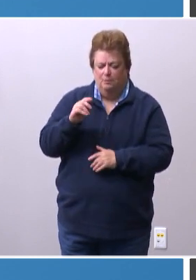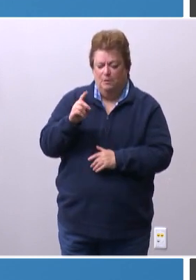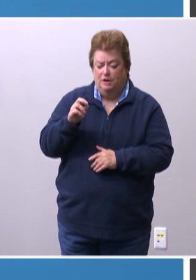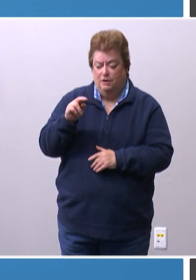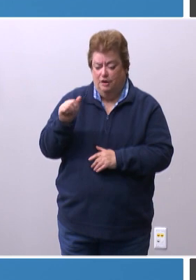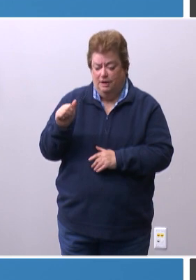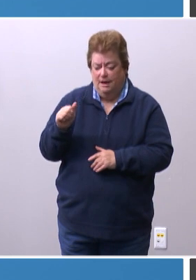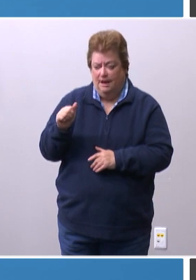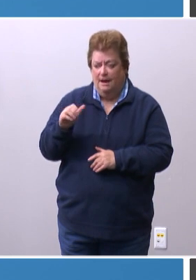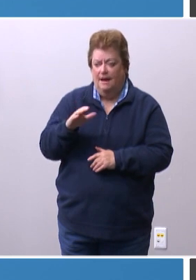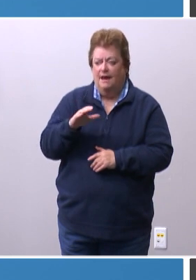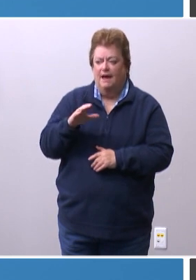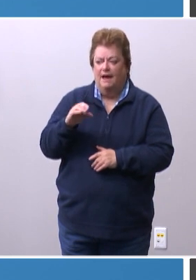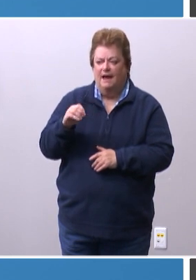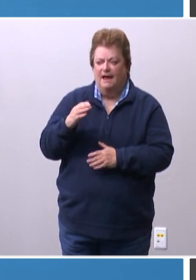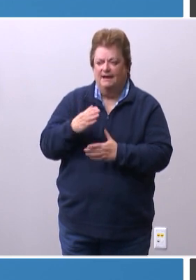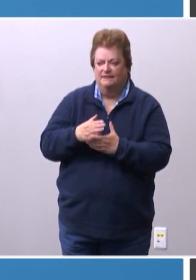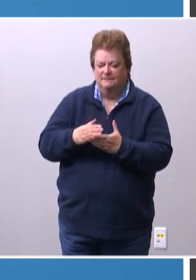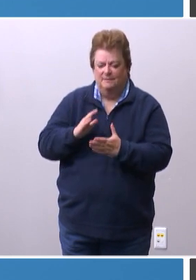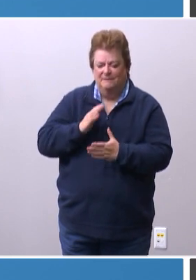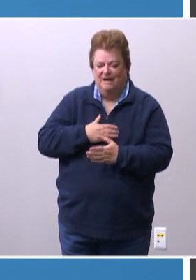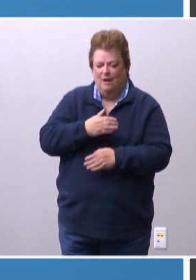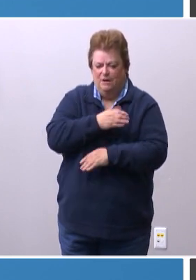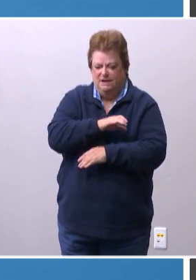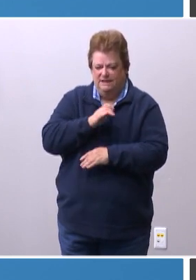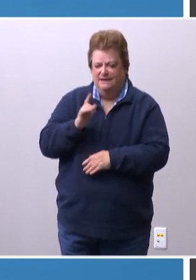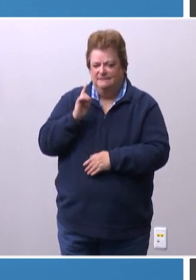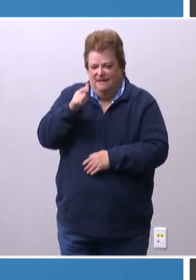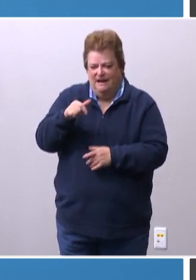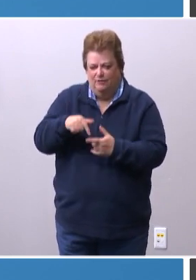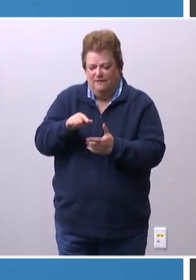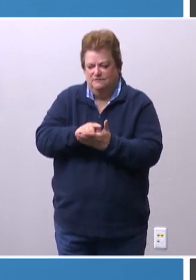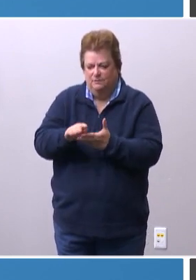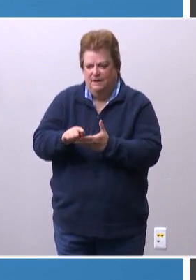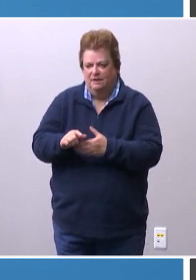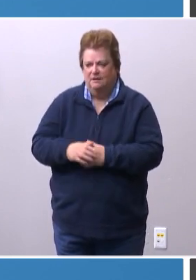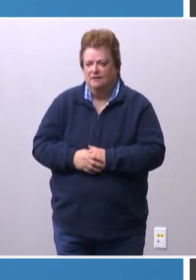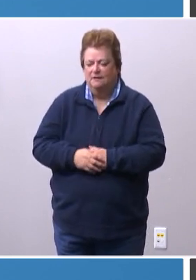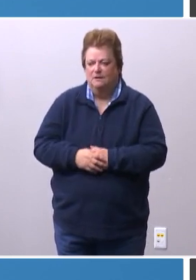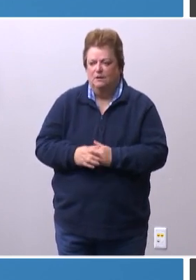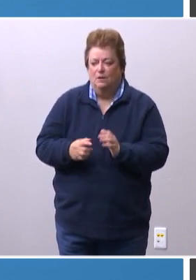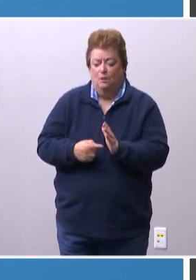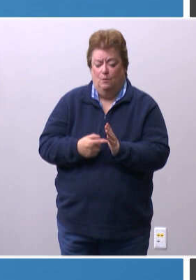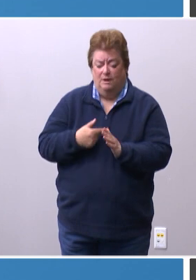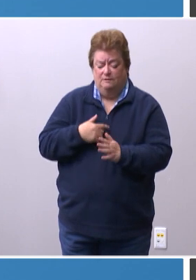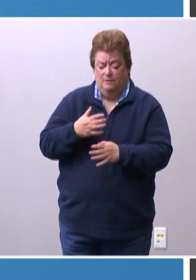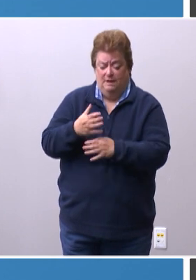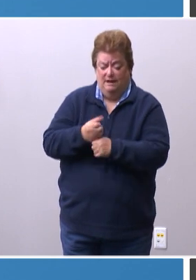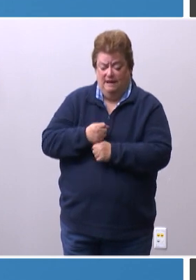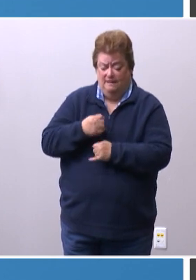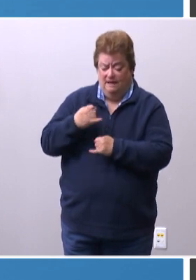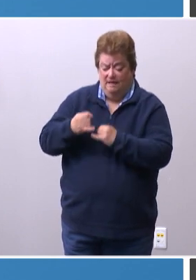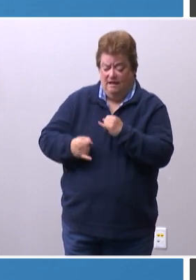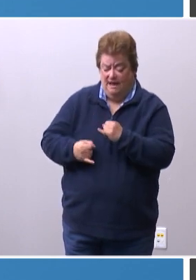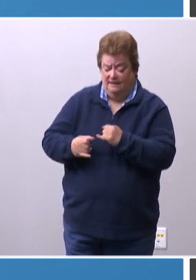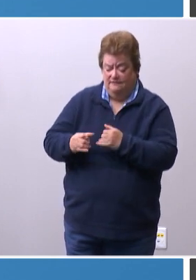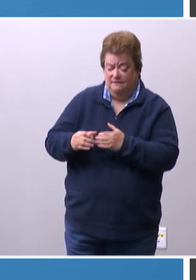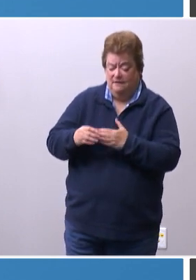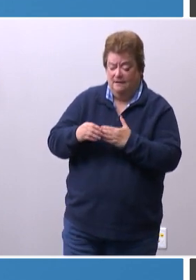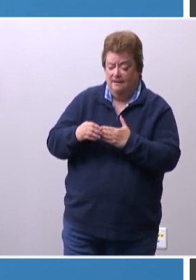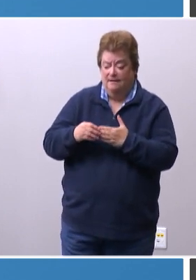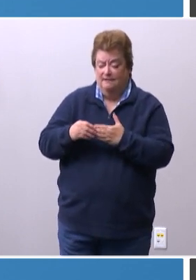doses at some of our booster dose clinics later this week. Once we receive the final guidance from